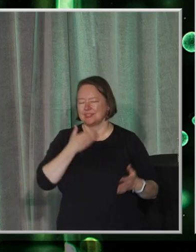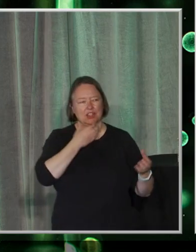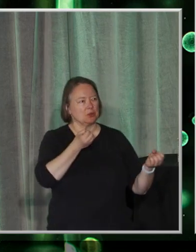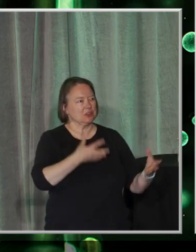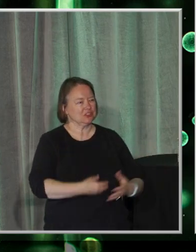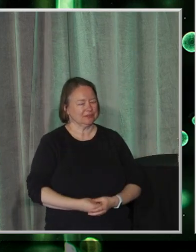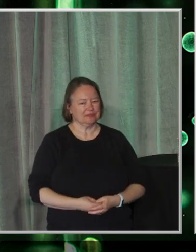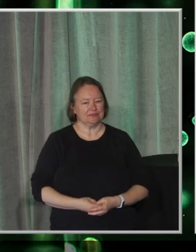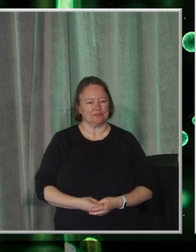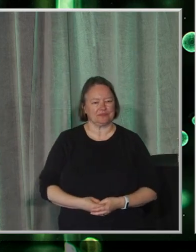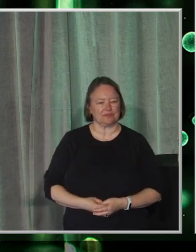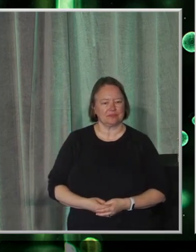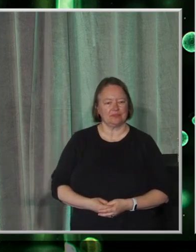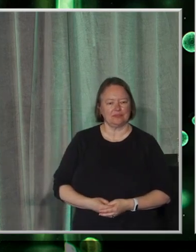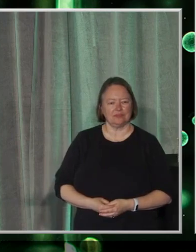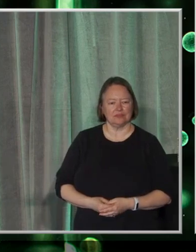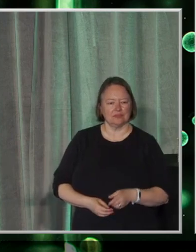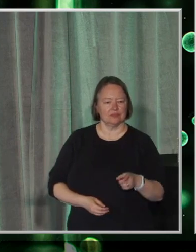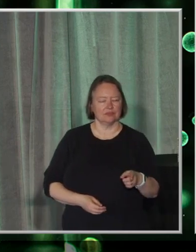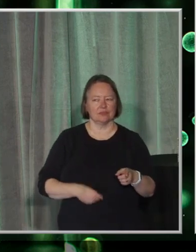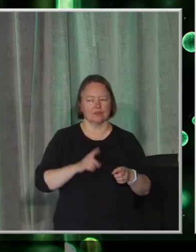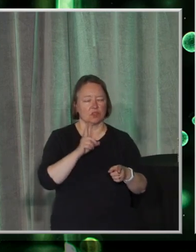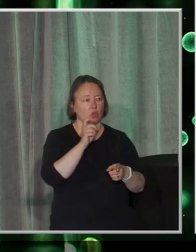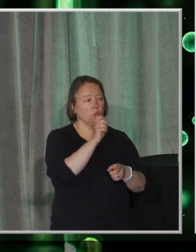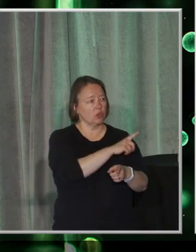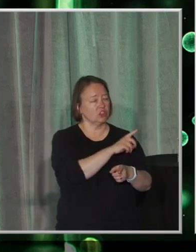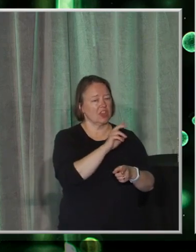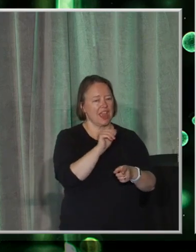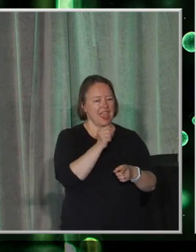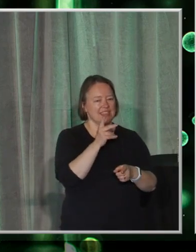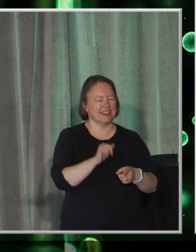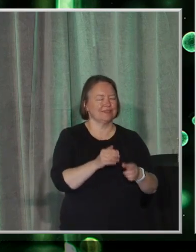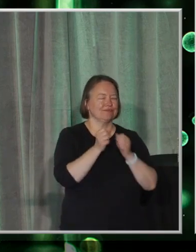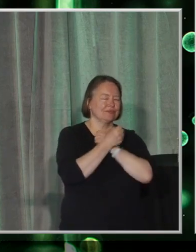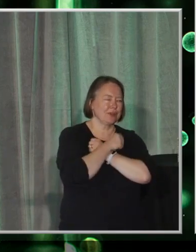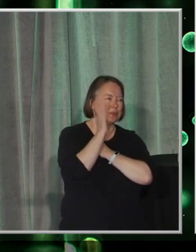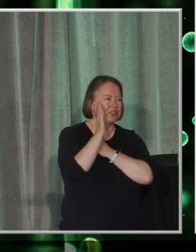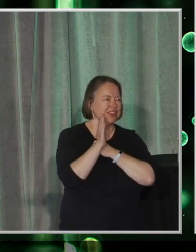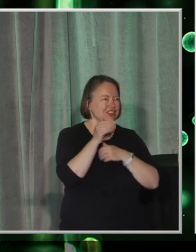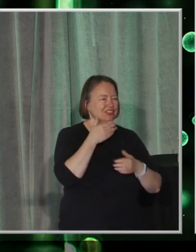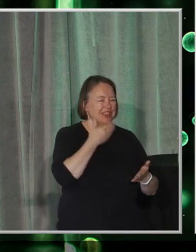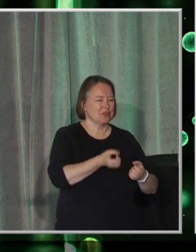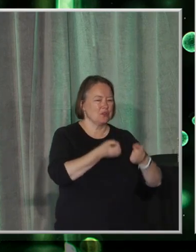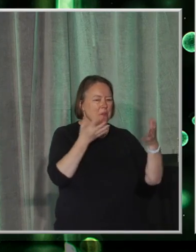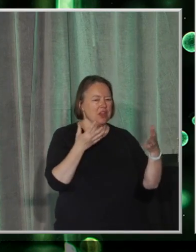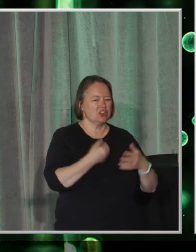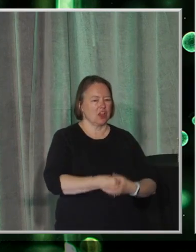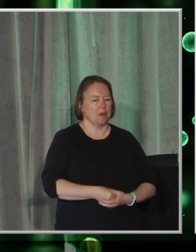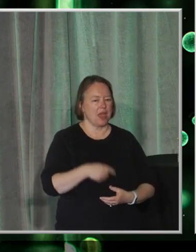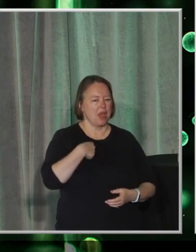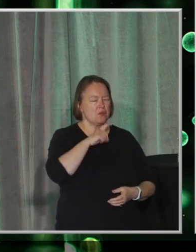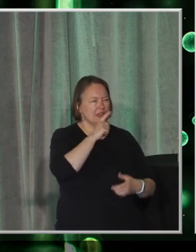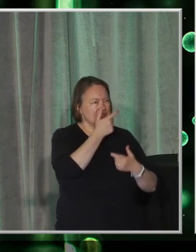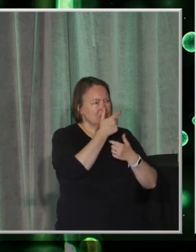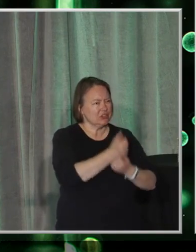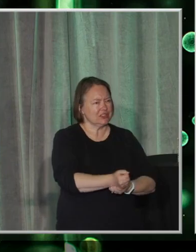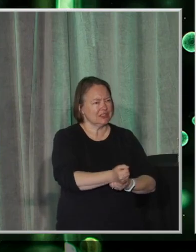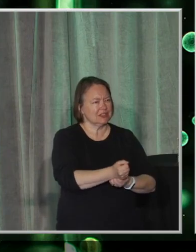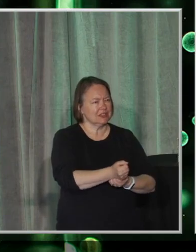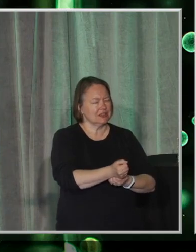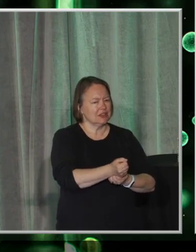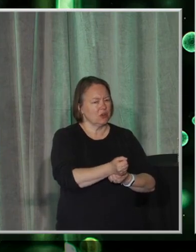much. I've got a question, Anthony. Really loved your presentation. Yes. Thank you so much. I'm really interested in